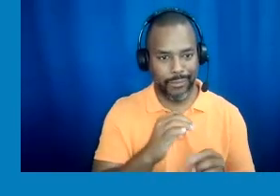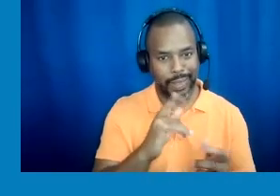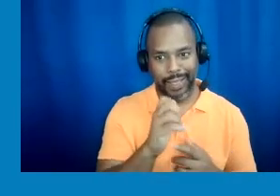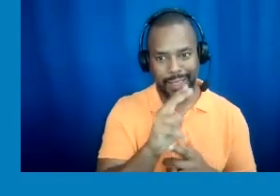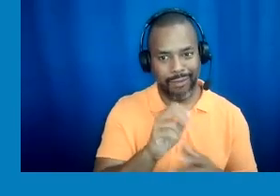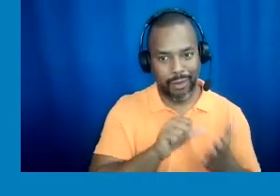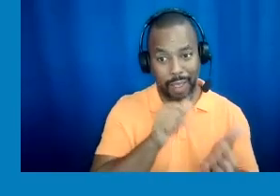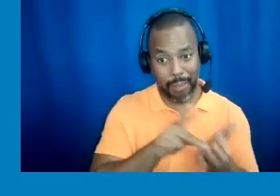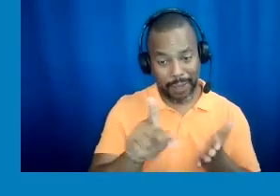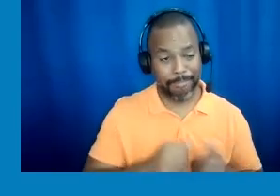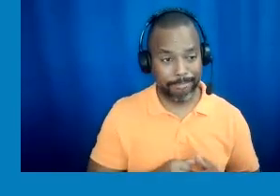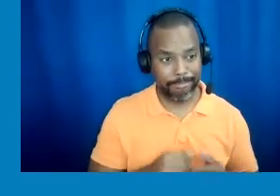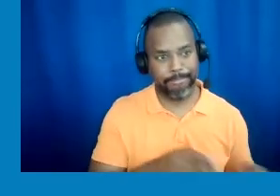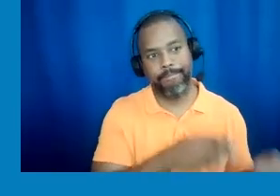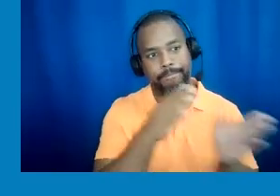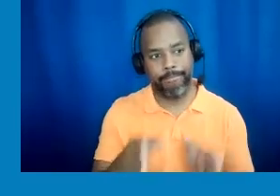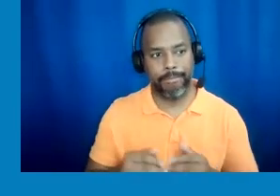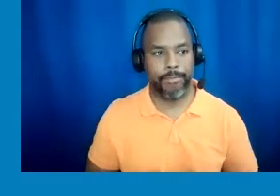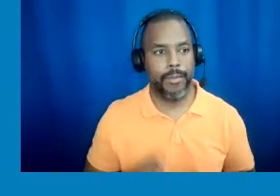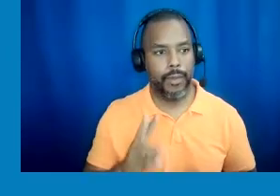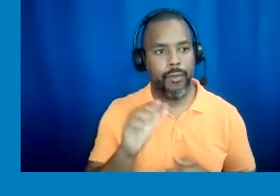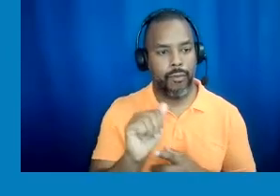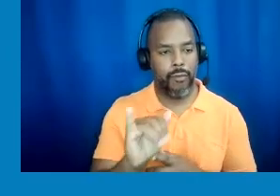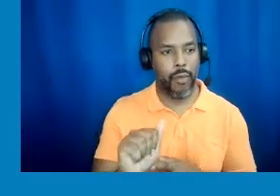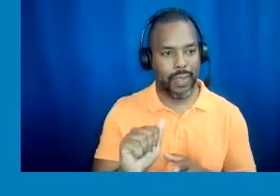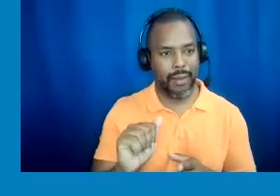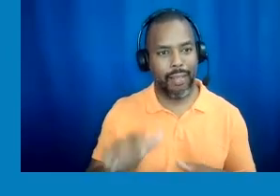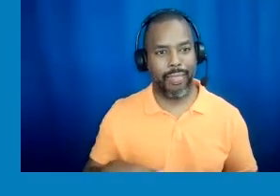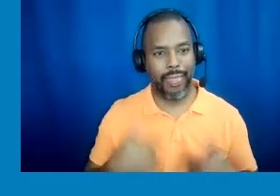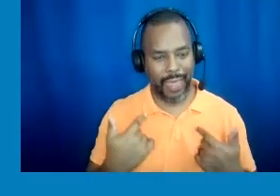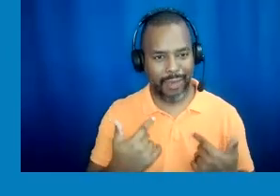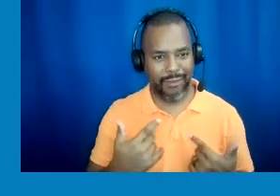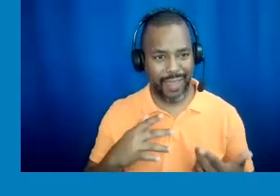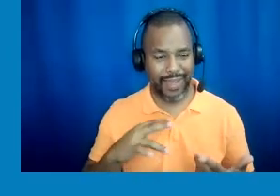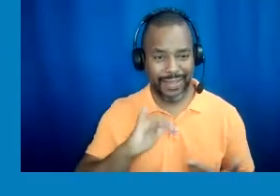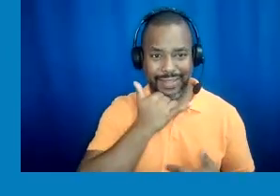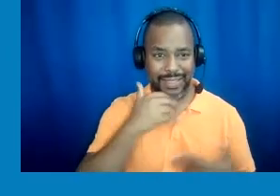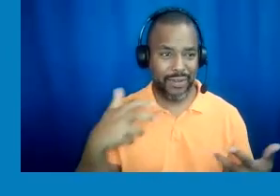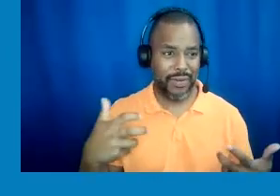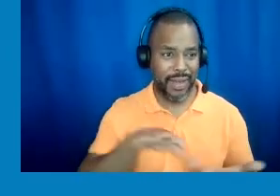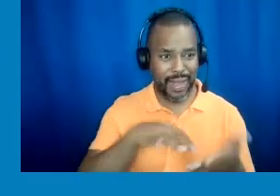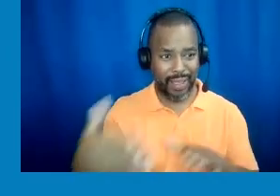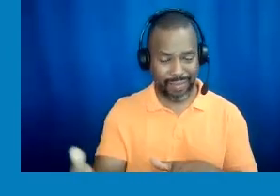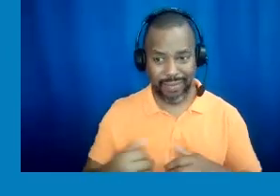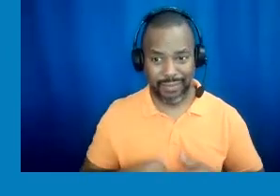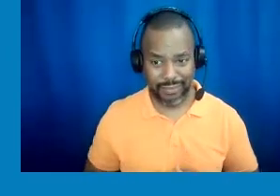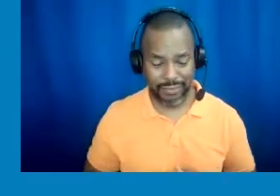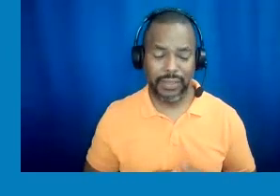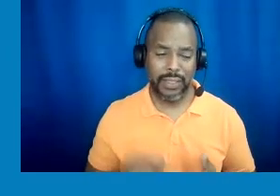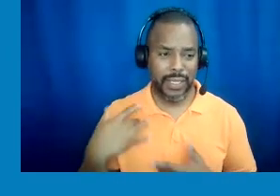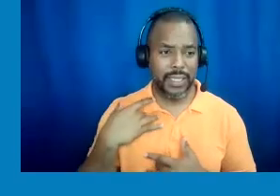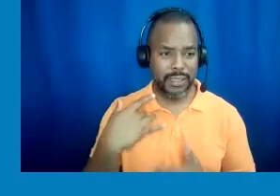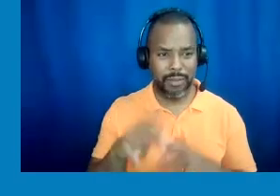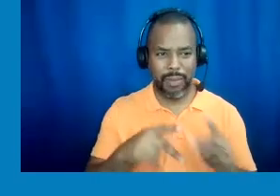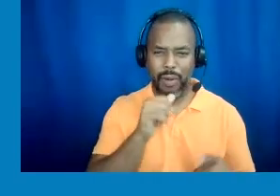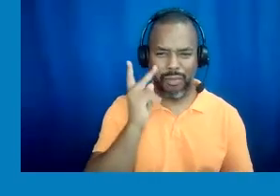Now, our Voya Life and Accidental Death and Dismemberment Plan. This right here is, again, an often overlooked benefit,